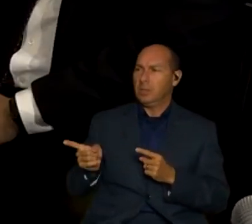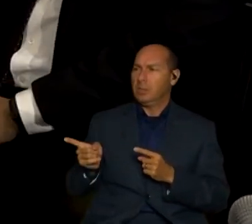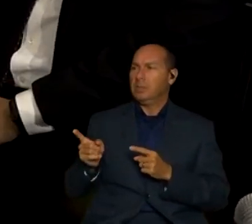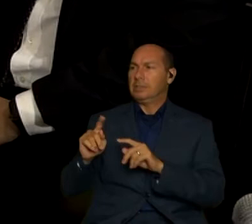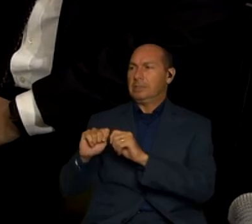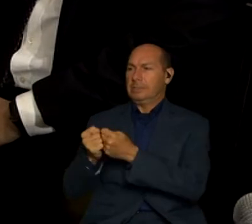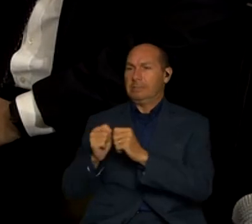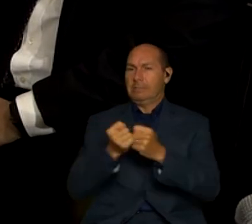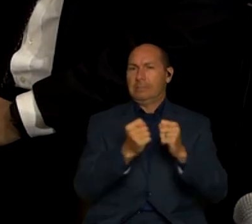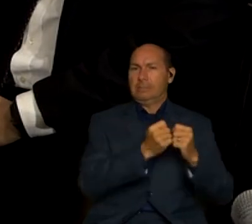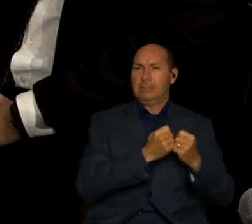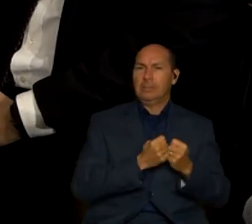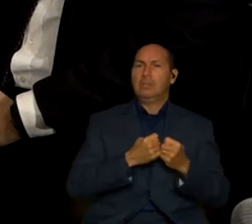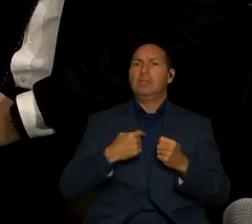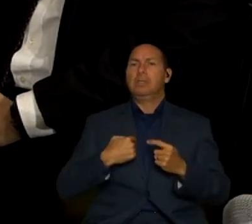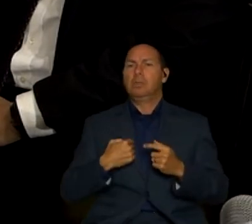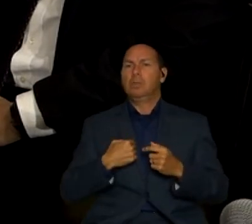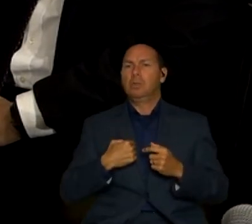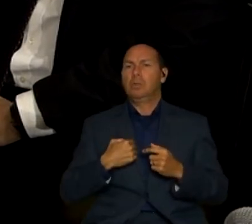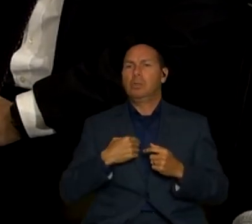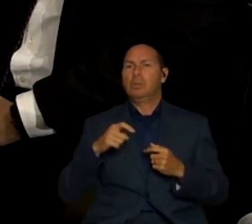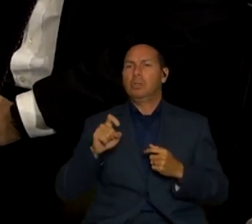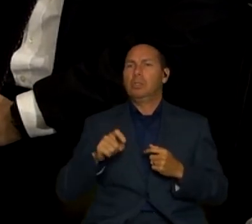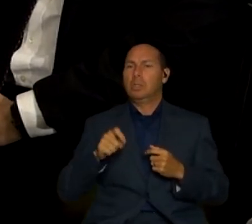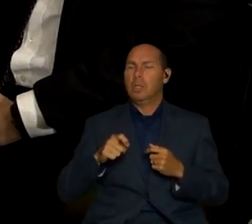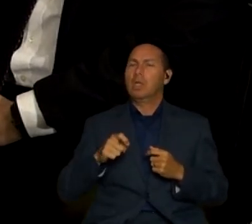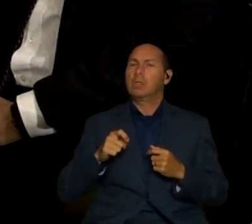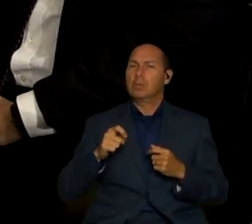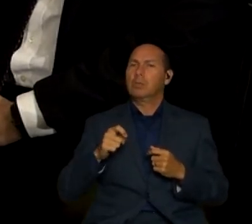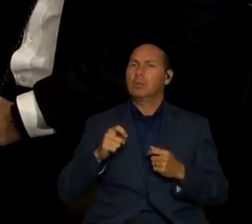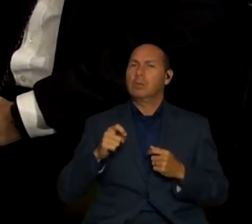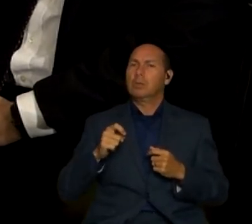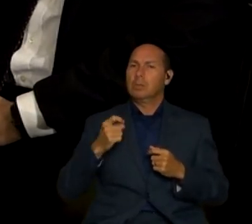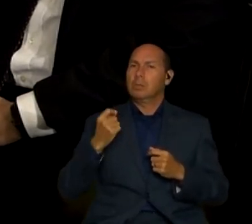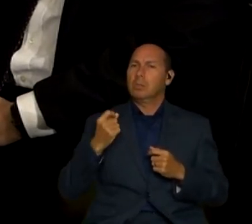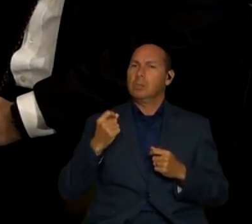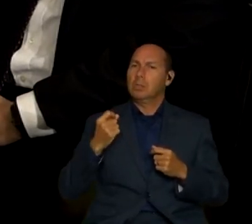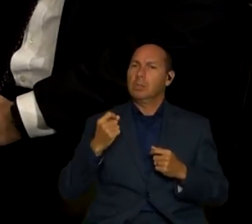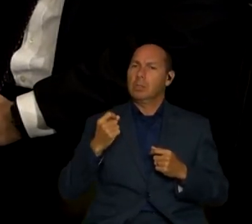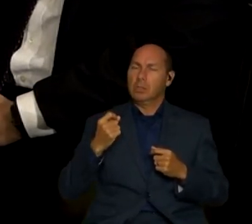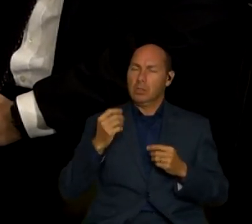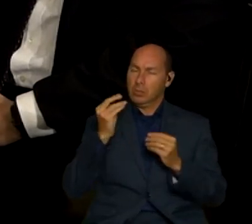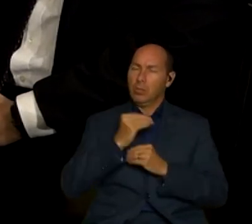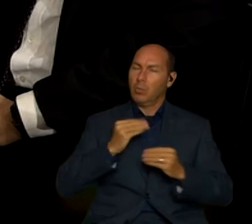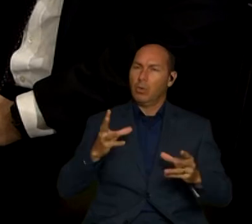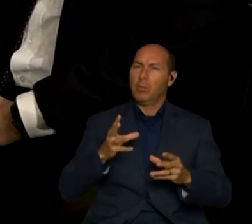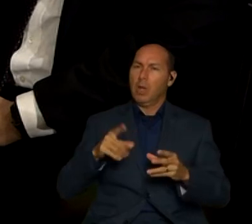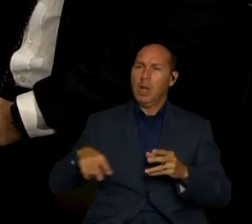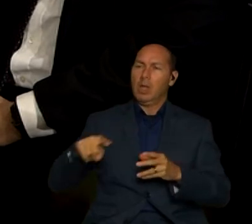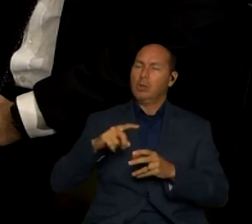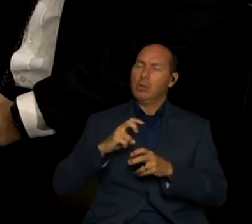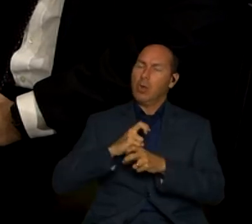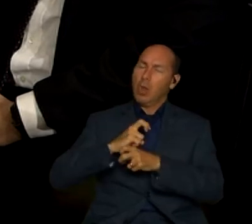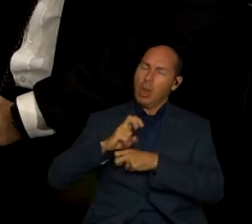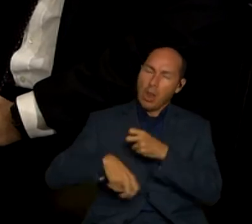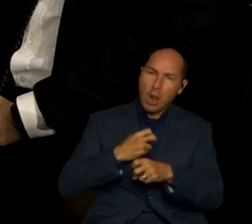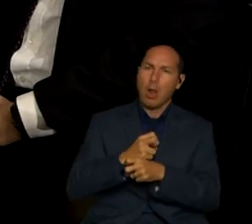team, I would be remiss if I didn't acknowledge the hard work that the people,